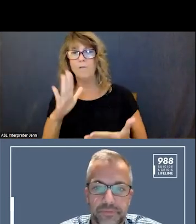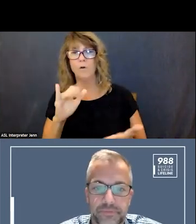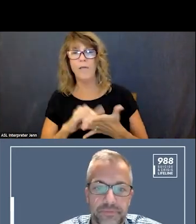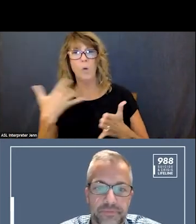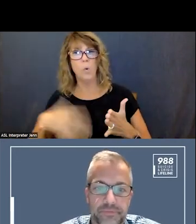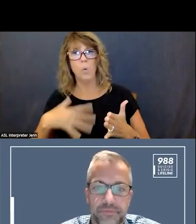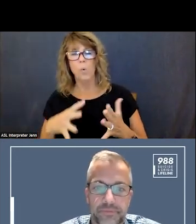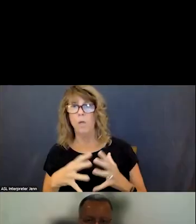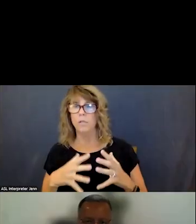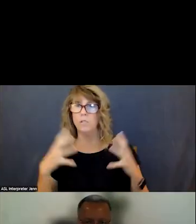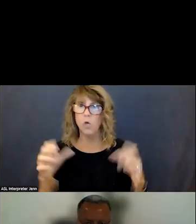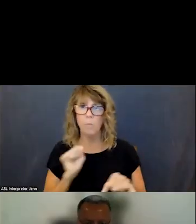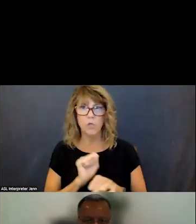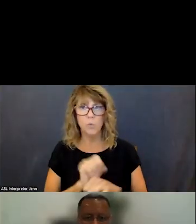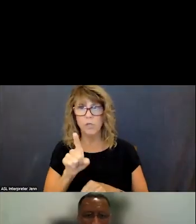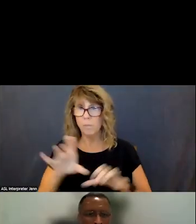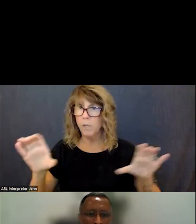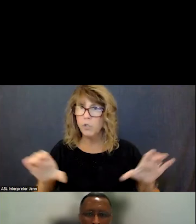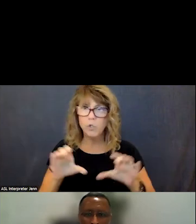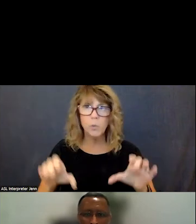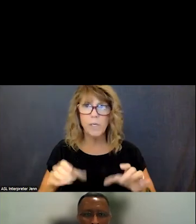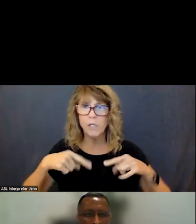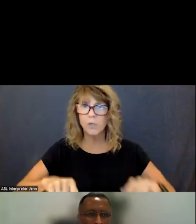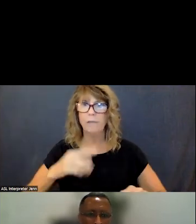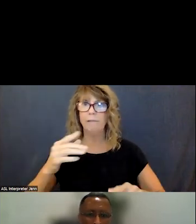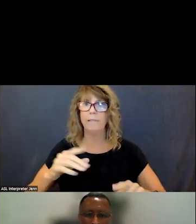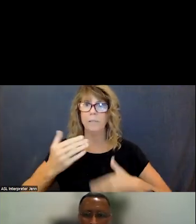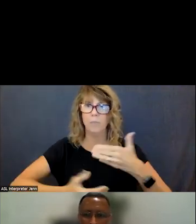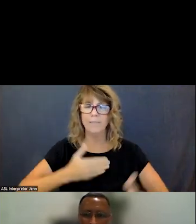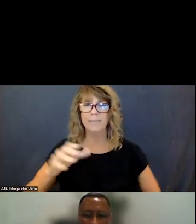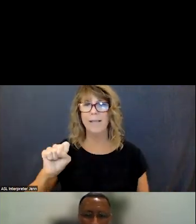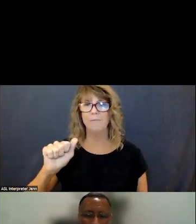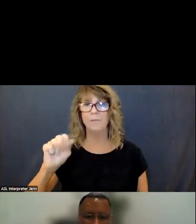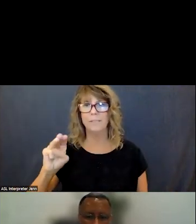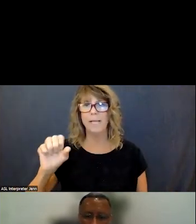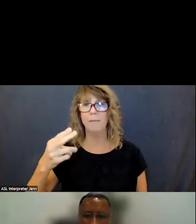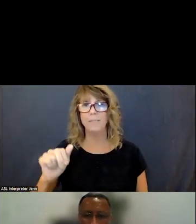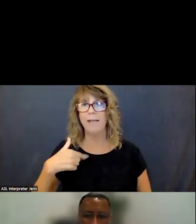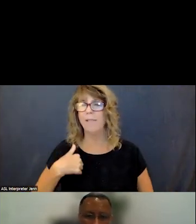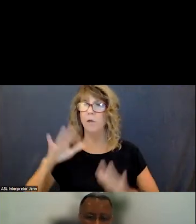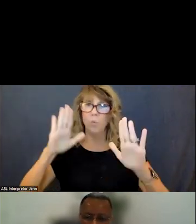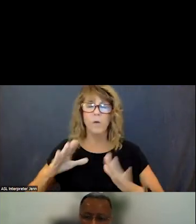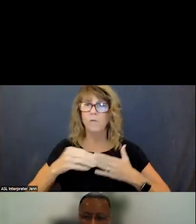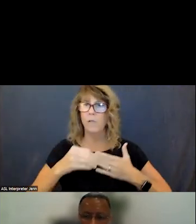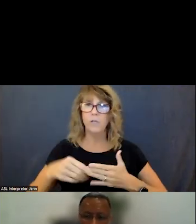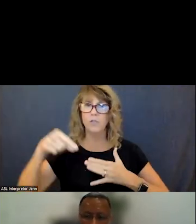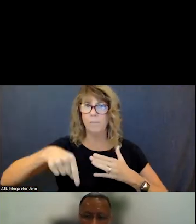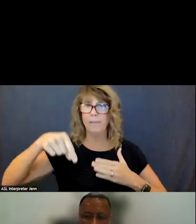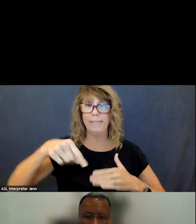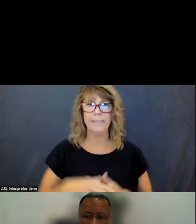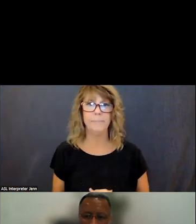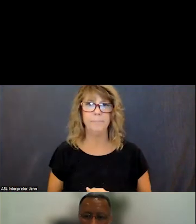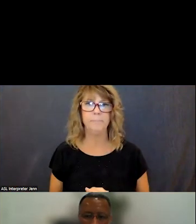incredible amount of work that you've been doing in this whole process, and to Samsa and their tremendous leadership in this initiative in terms of